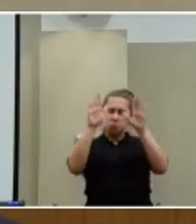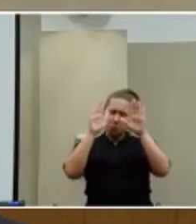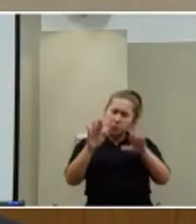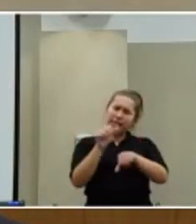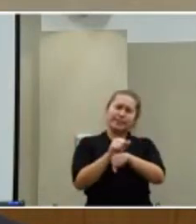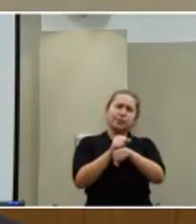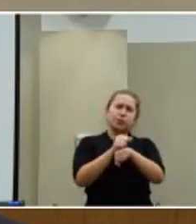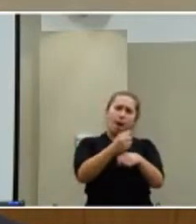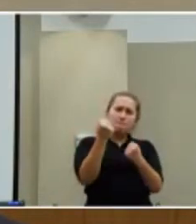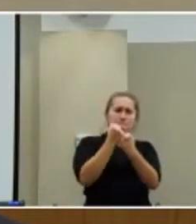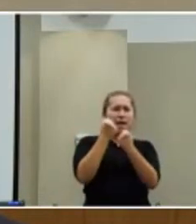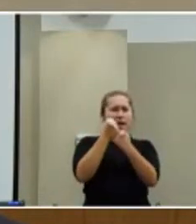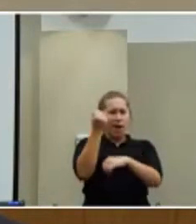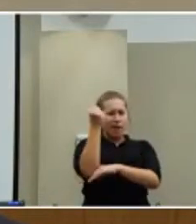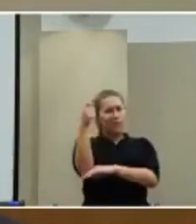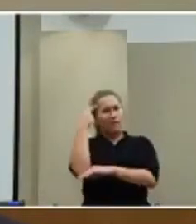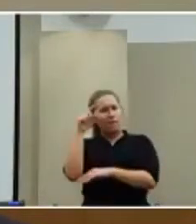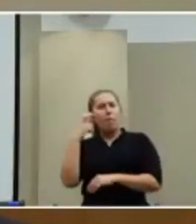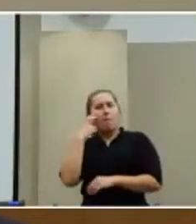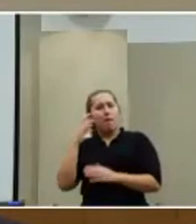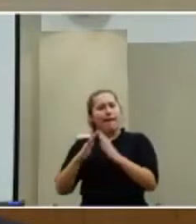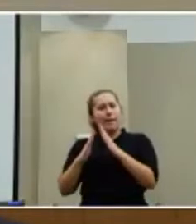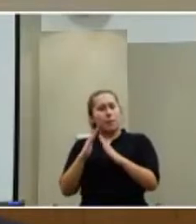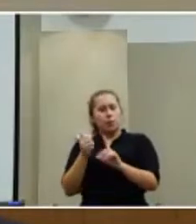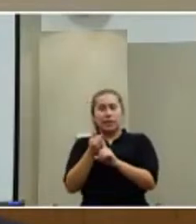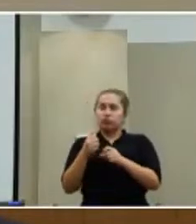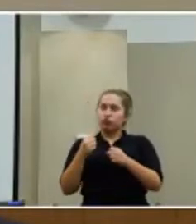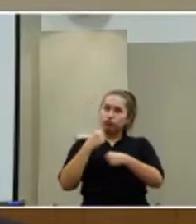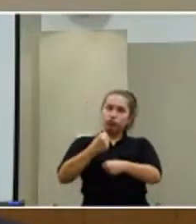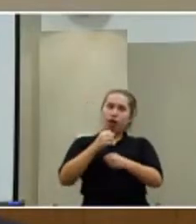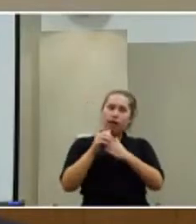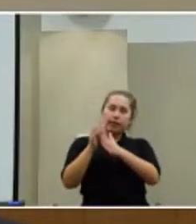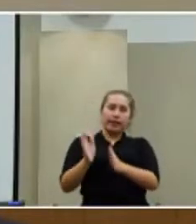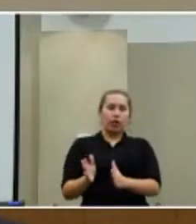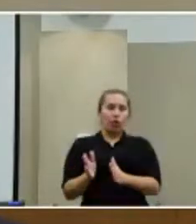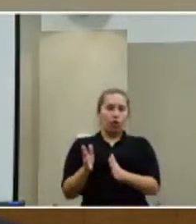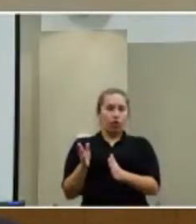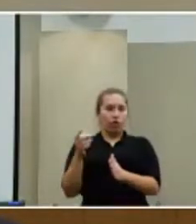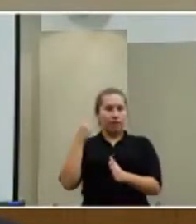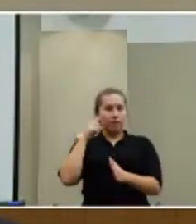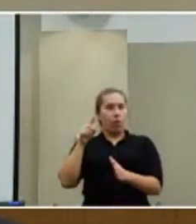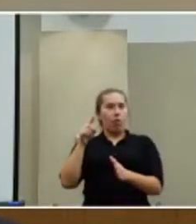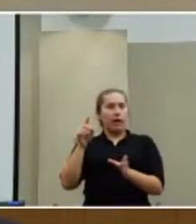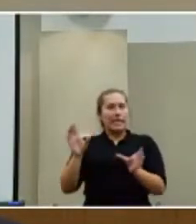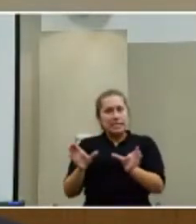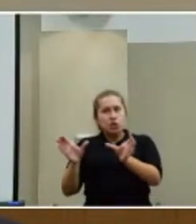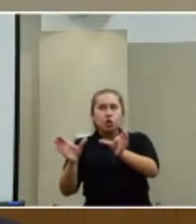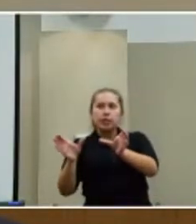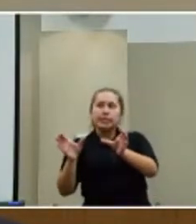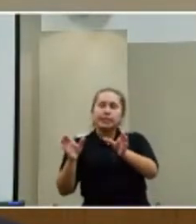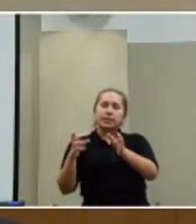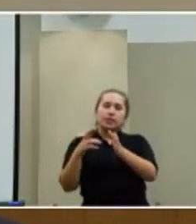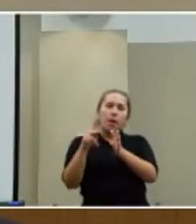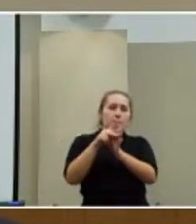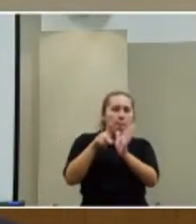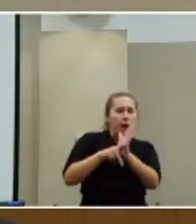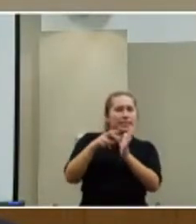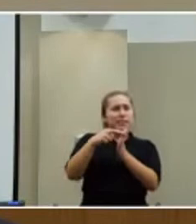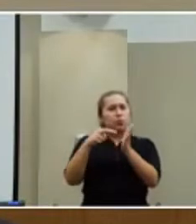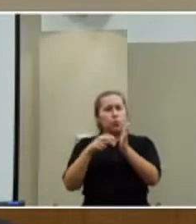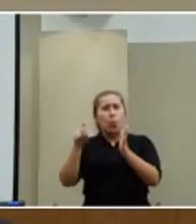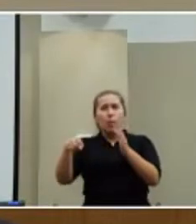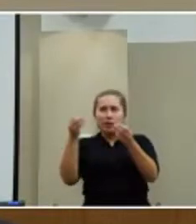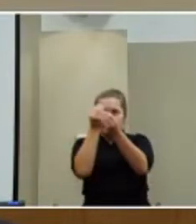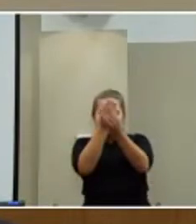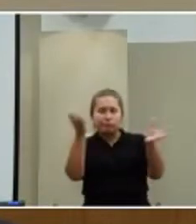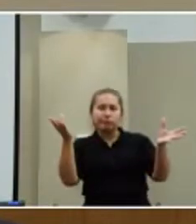blind and being a strong leader in pushing agendas that needs to be heard all